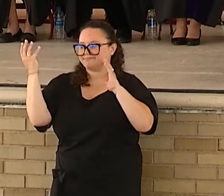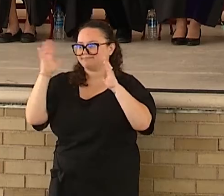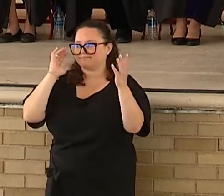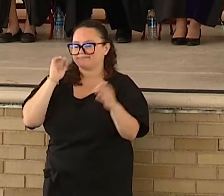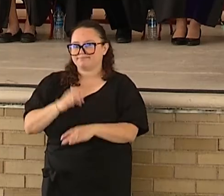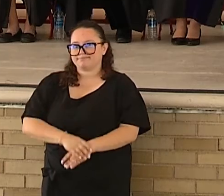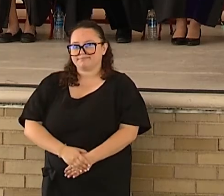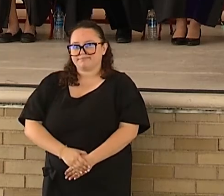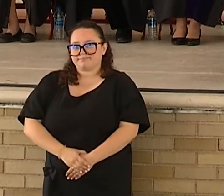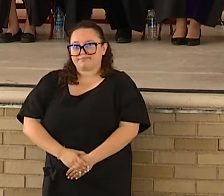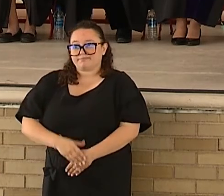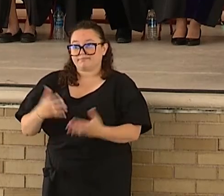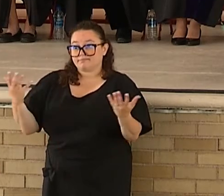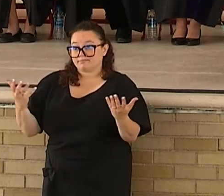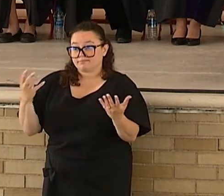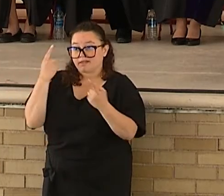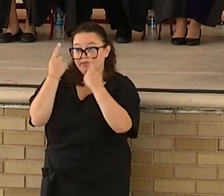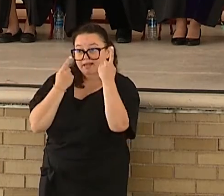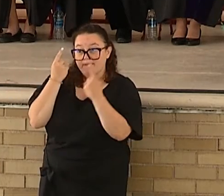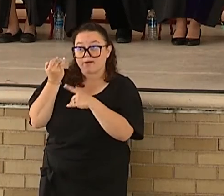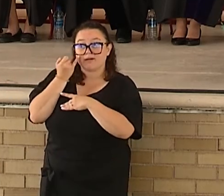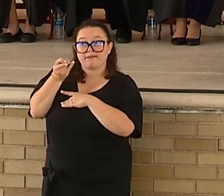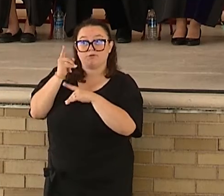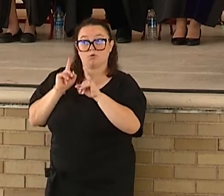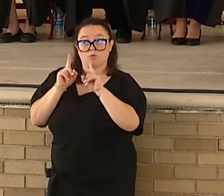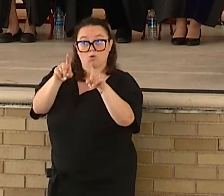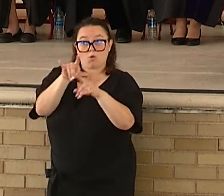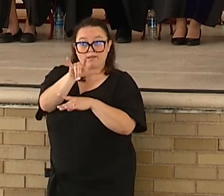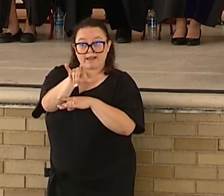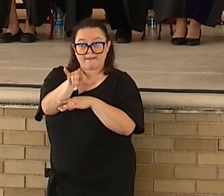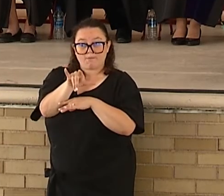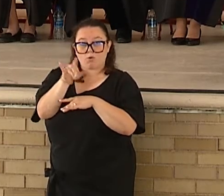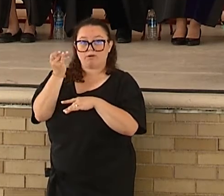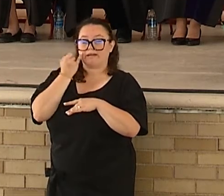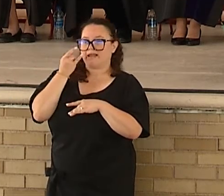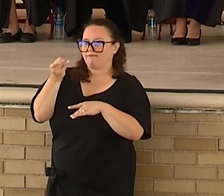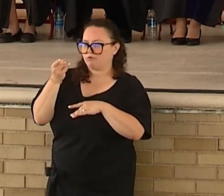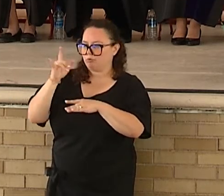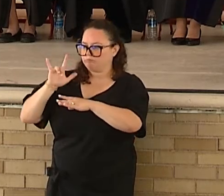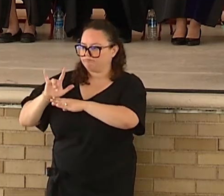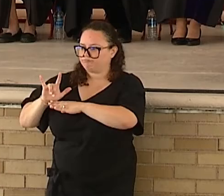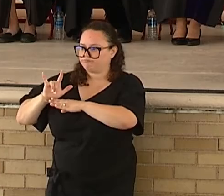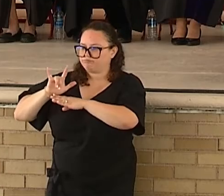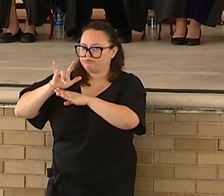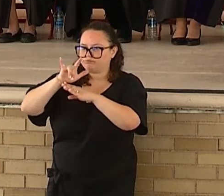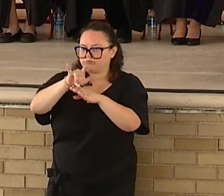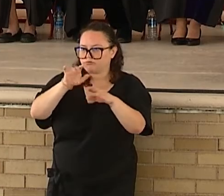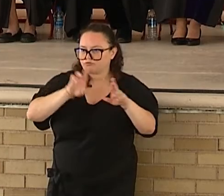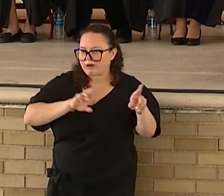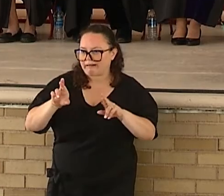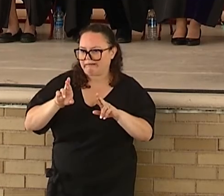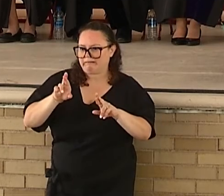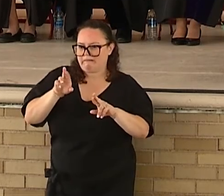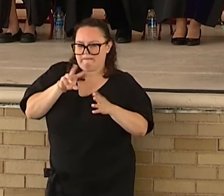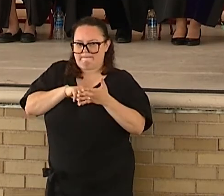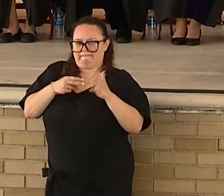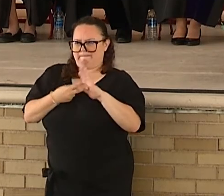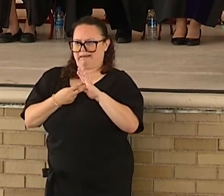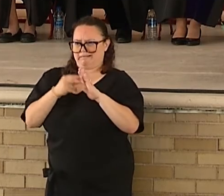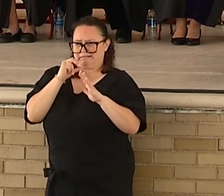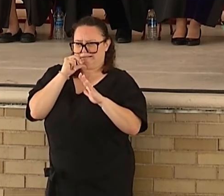it kind of makes sense, right? If you're at the airport and your plane's about to take off, that is not the time to go over to the